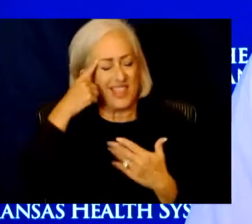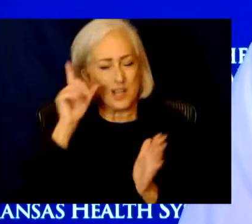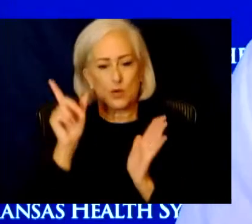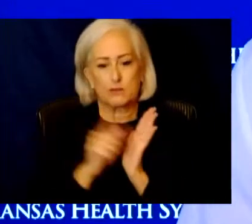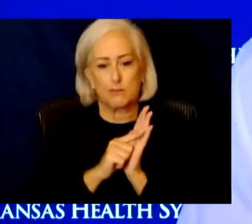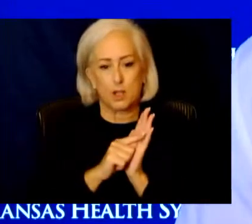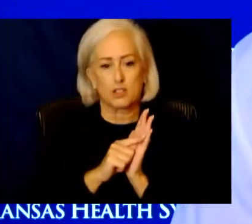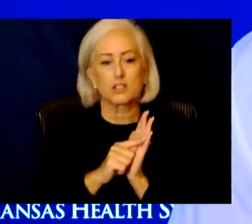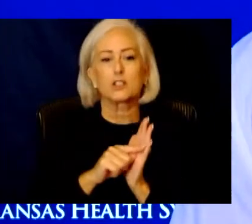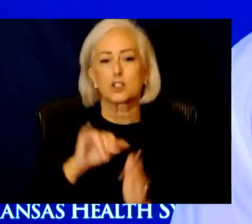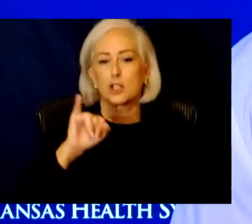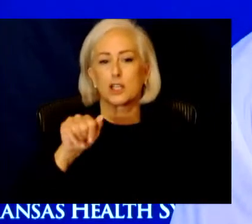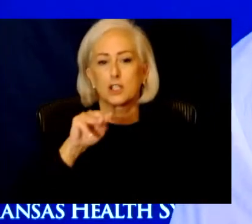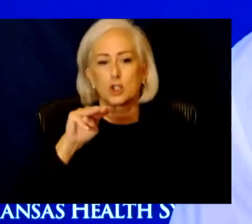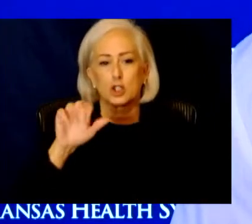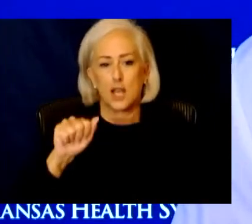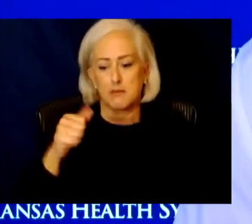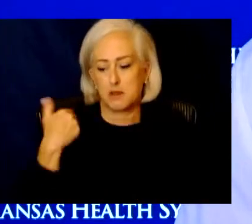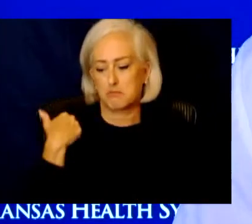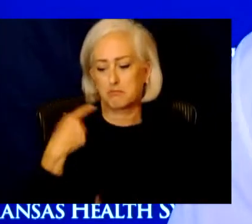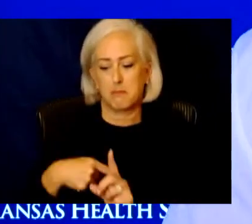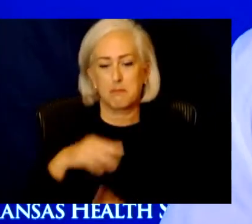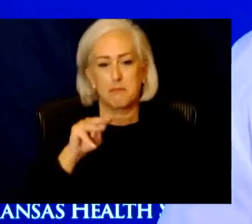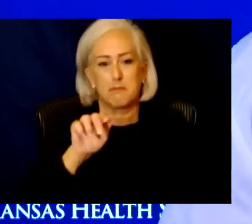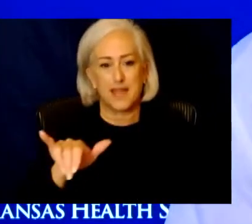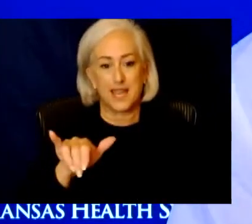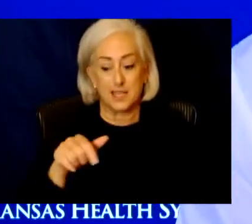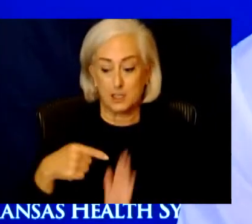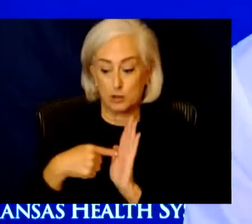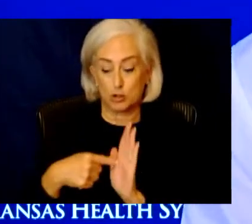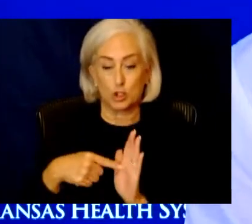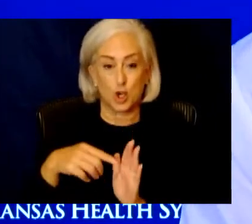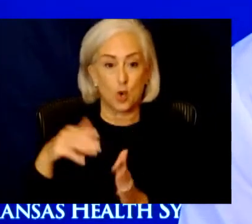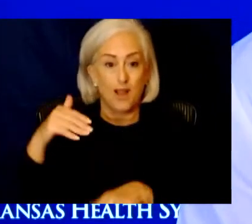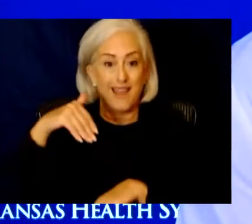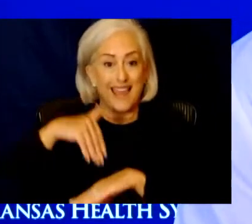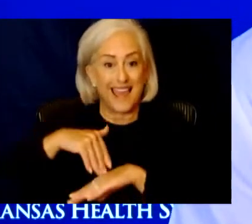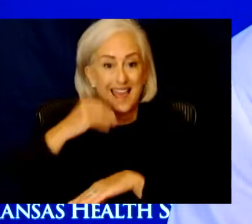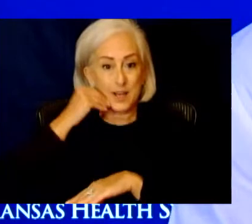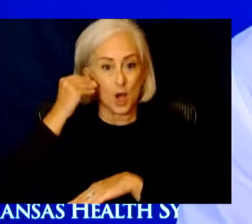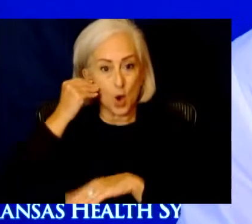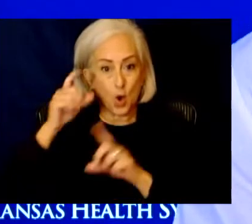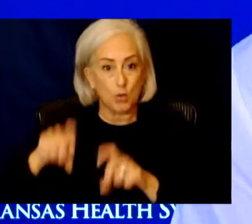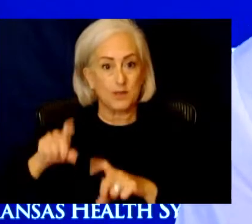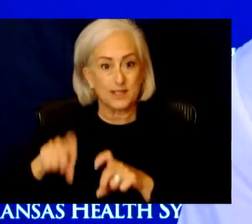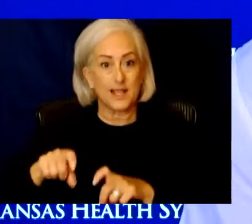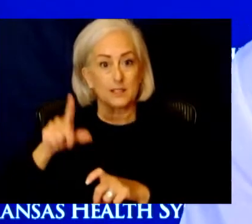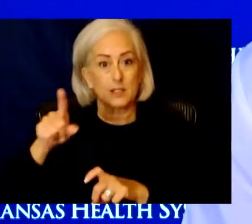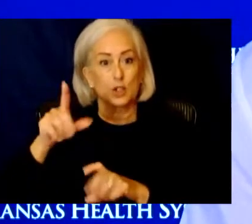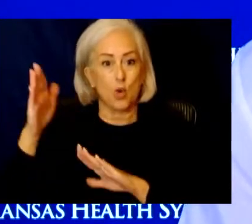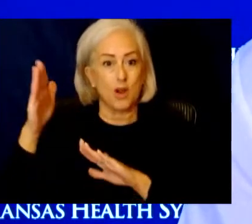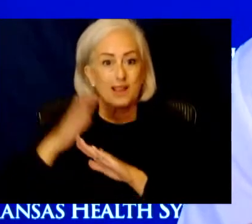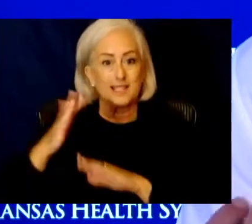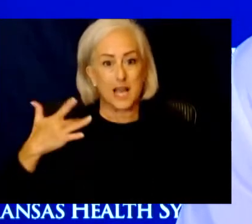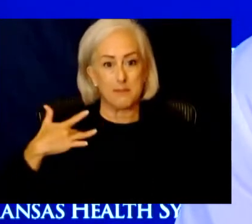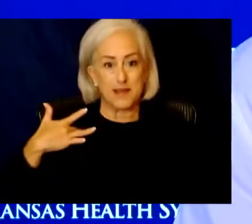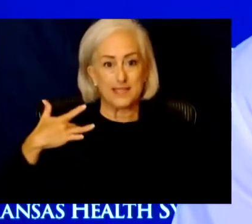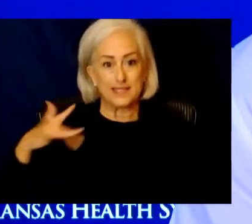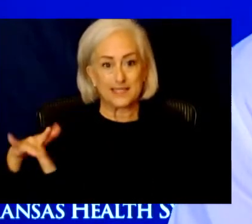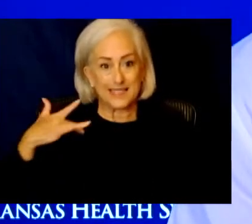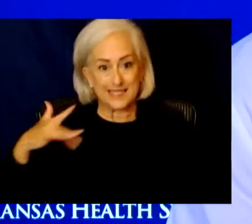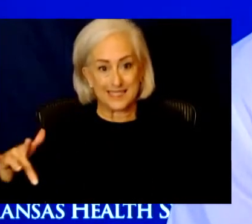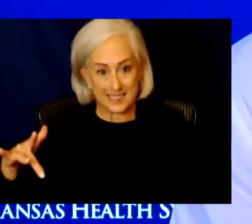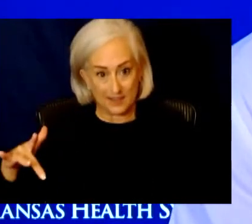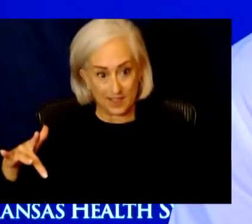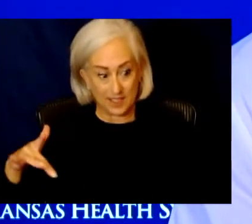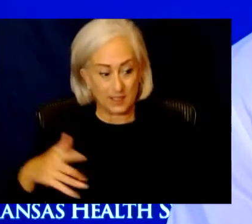network. It showed that at-home tests, you had a peak sensitivity when comparing to the PCR tests, which we know are